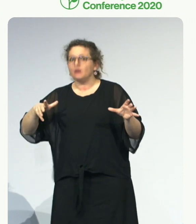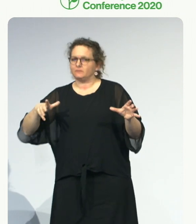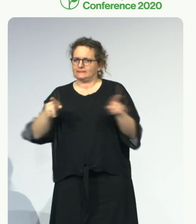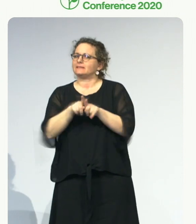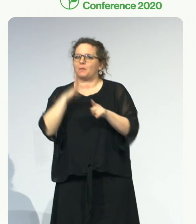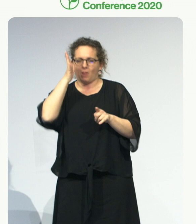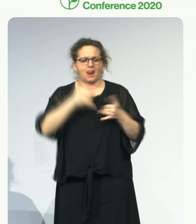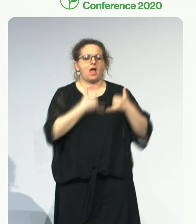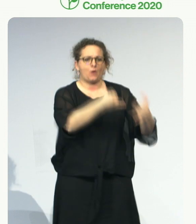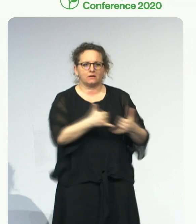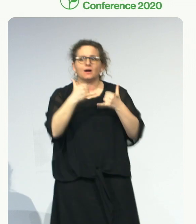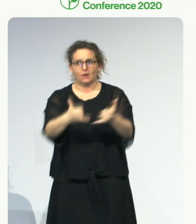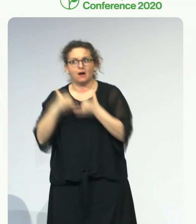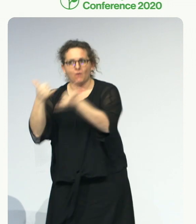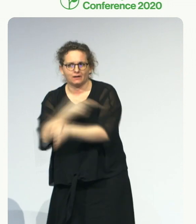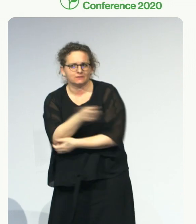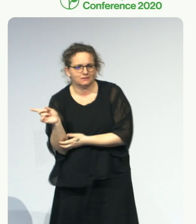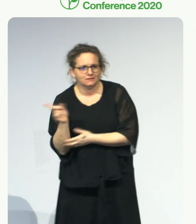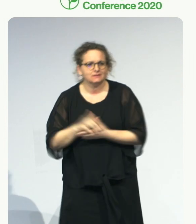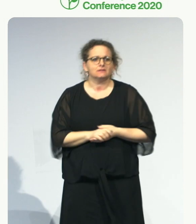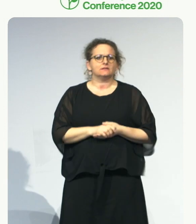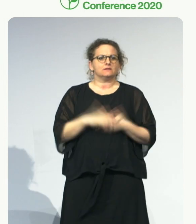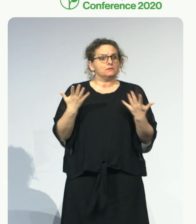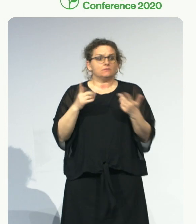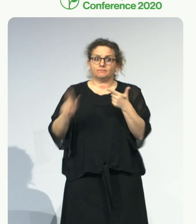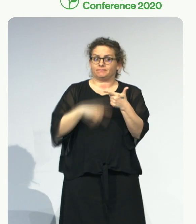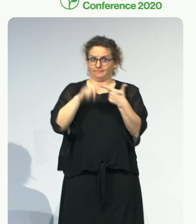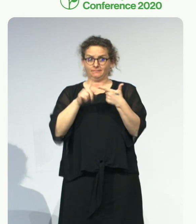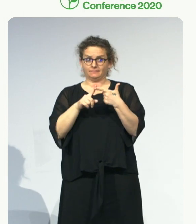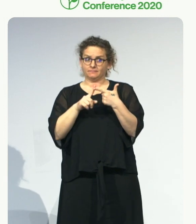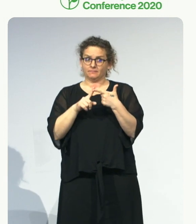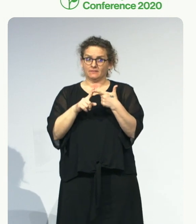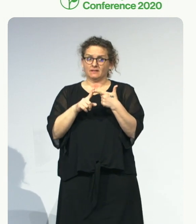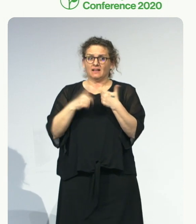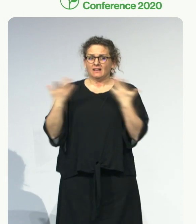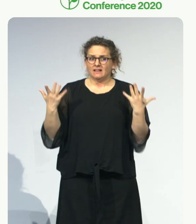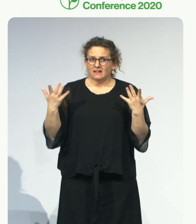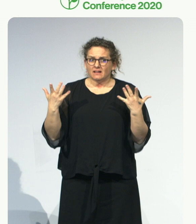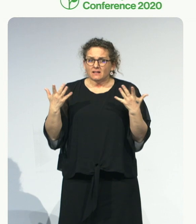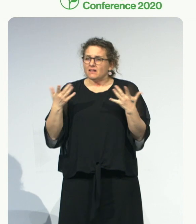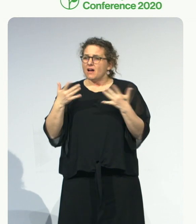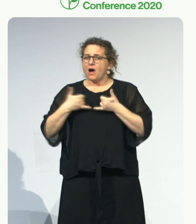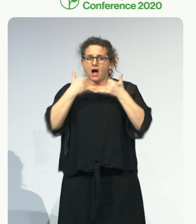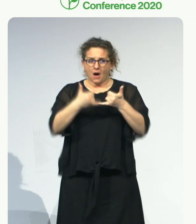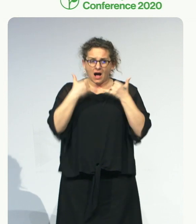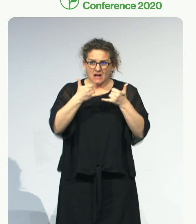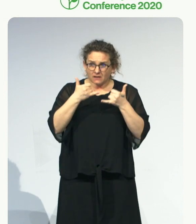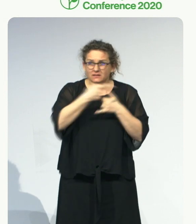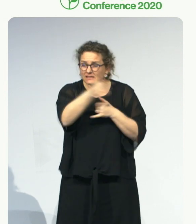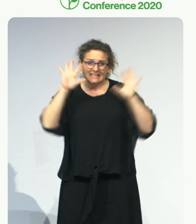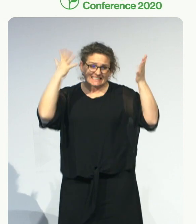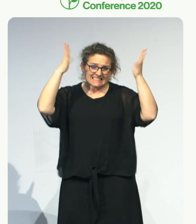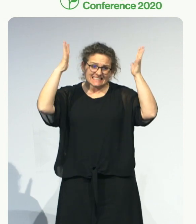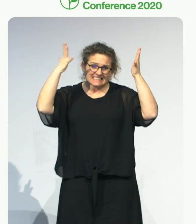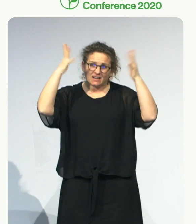we were to clap after every single awardee, I think we'll be very banjaxed. So I suggest what we do is give a